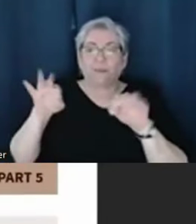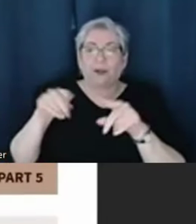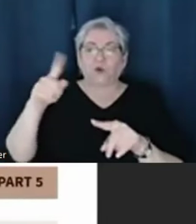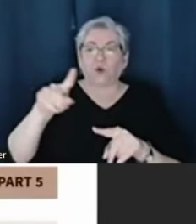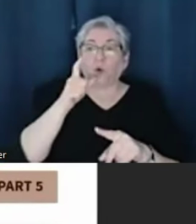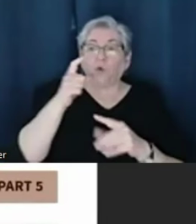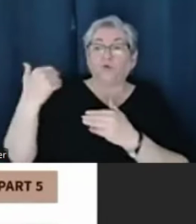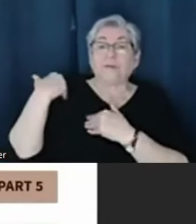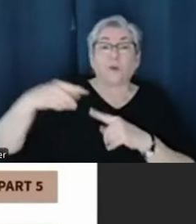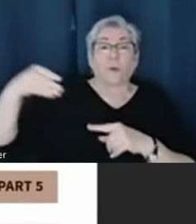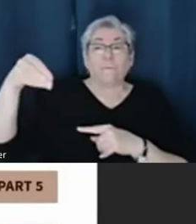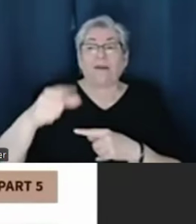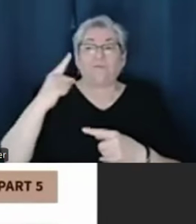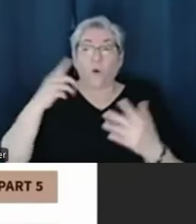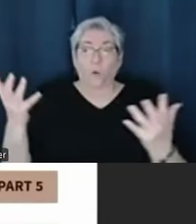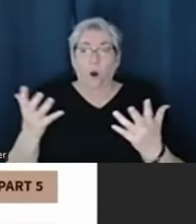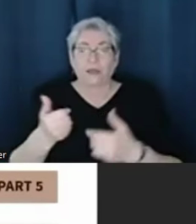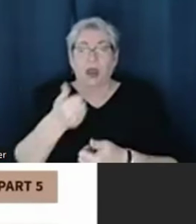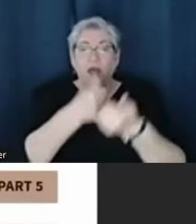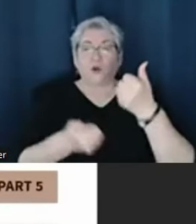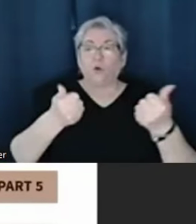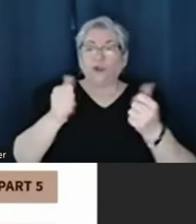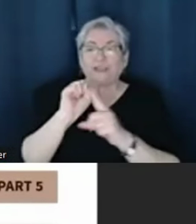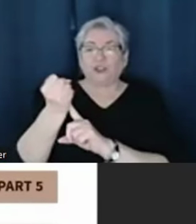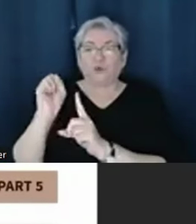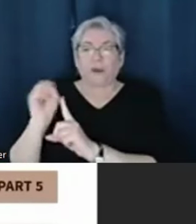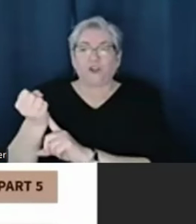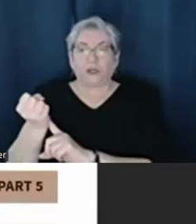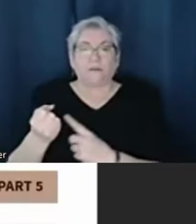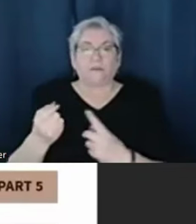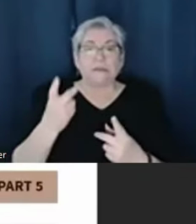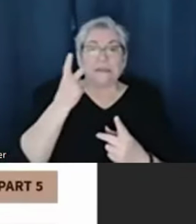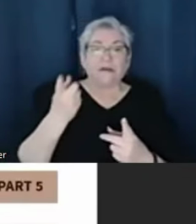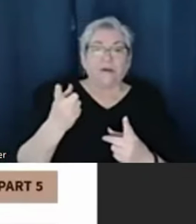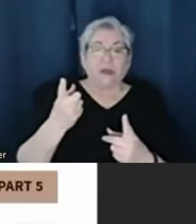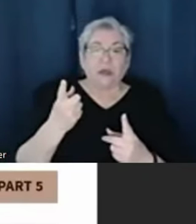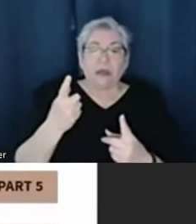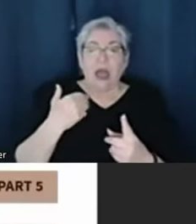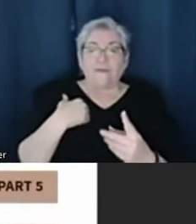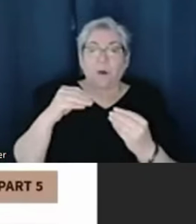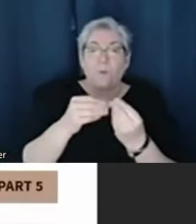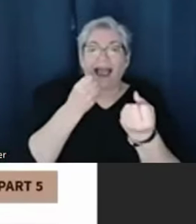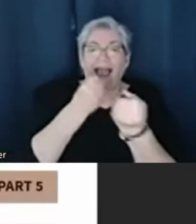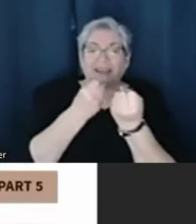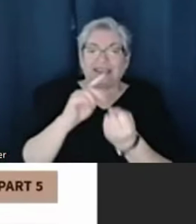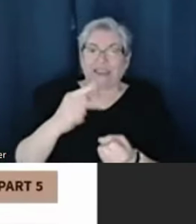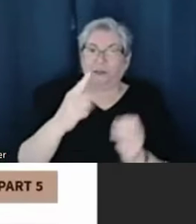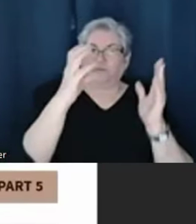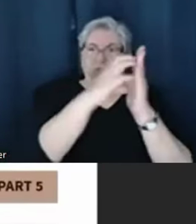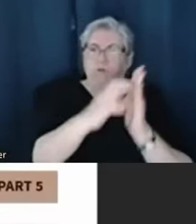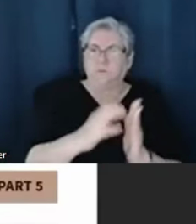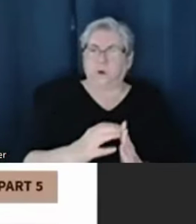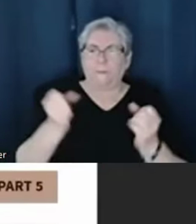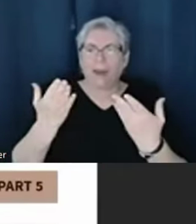for what and under what circumstances. You can see that there are a few more advocacy tips in this section than others because it does get a